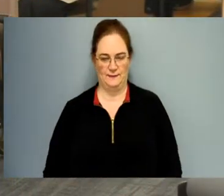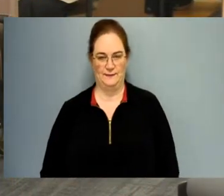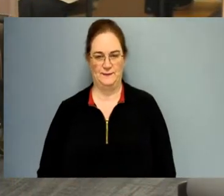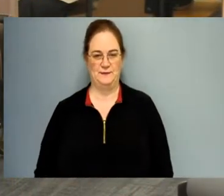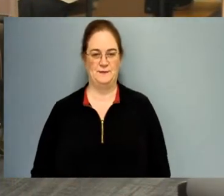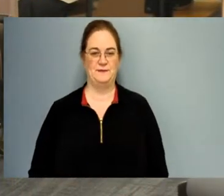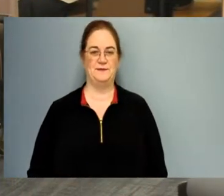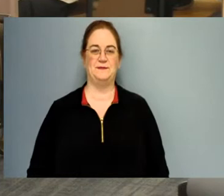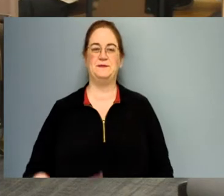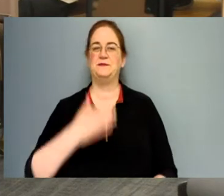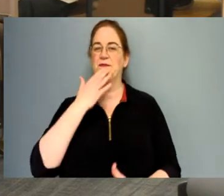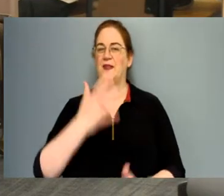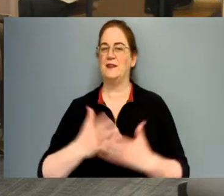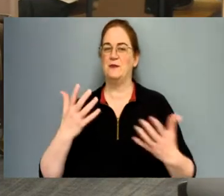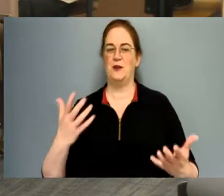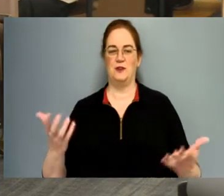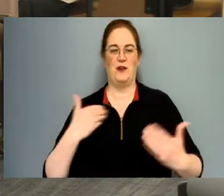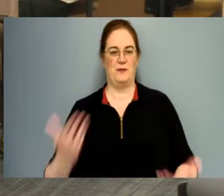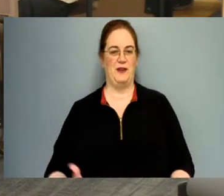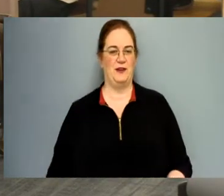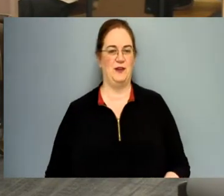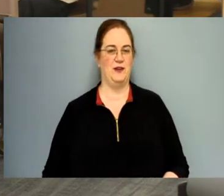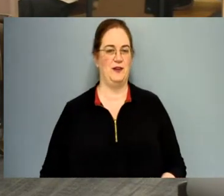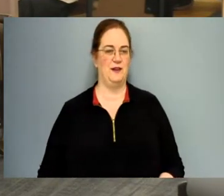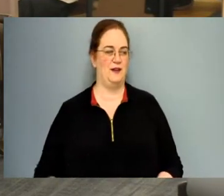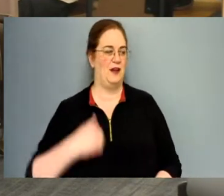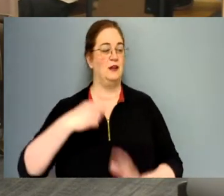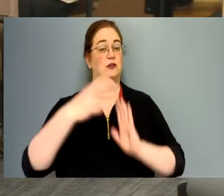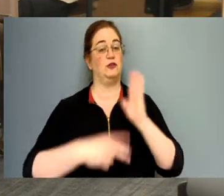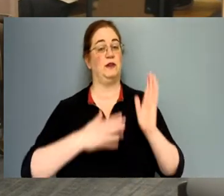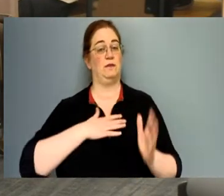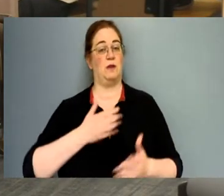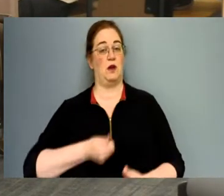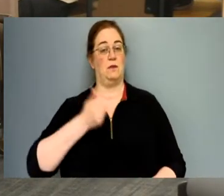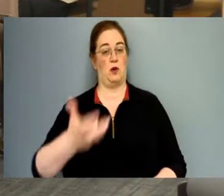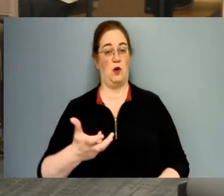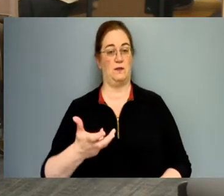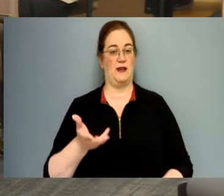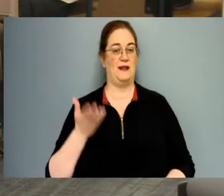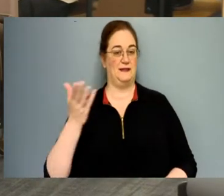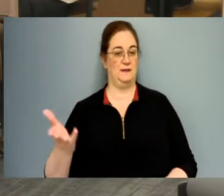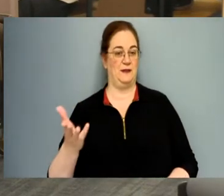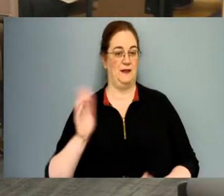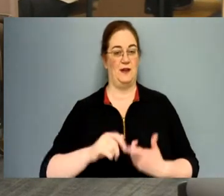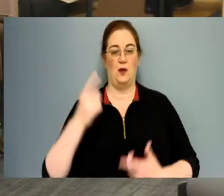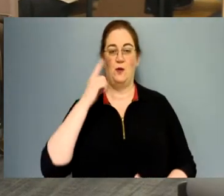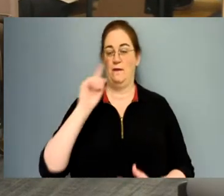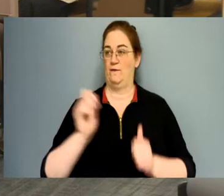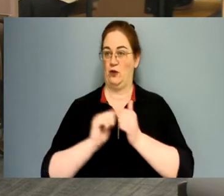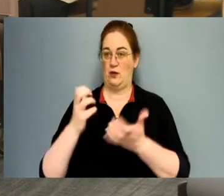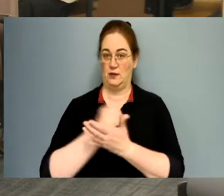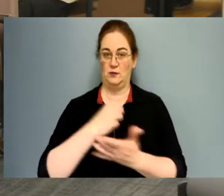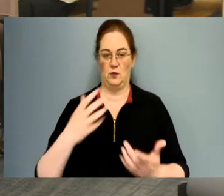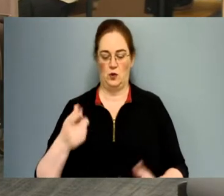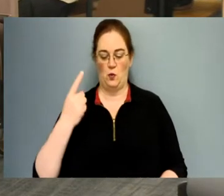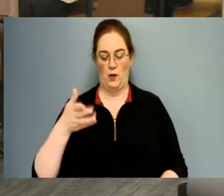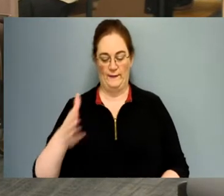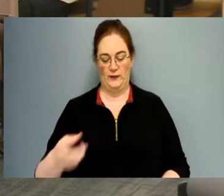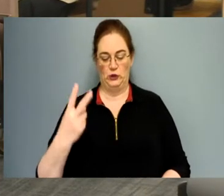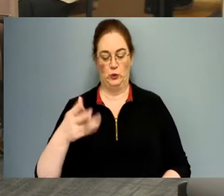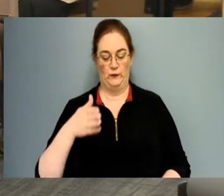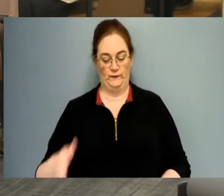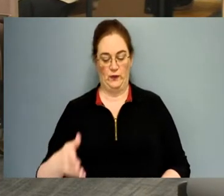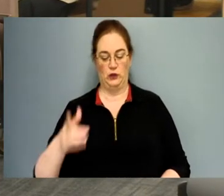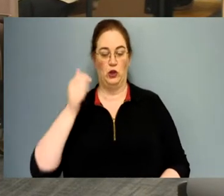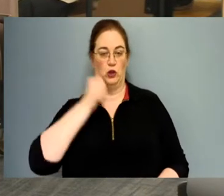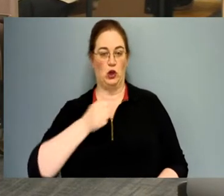Thank you so much for having me here. I would like to read my poem that one of the poems I submitted that won for the contest. It's called One Fish, Two Fish, Girl